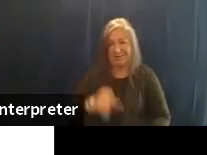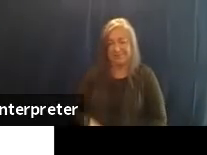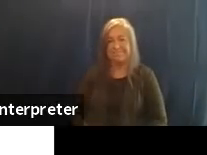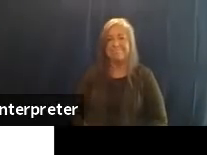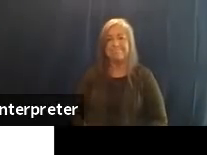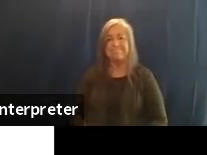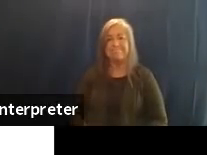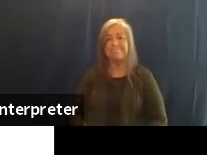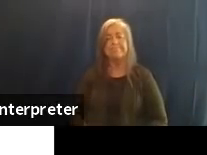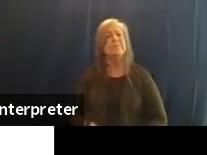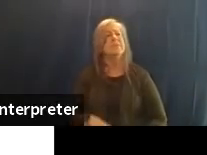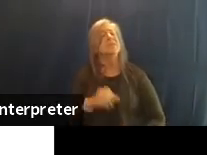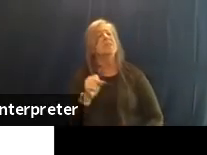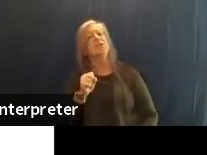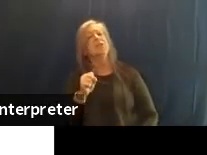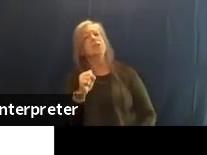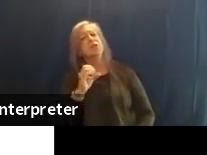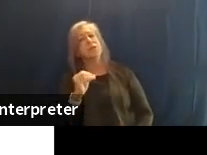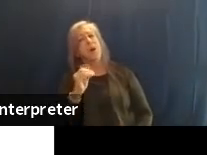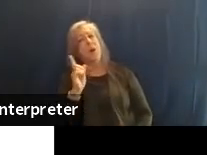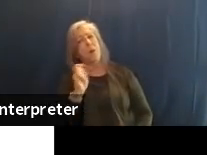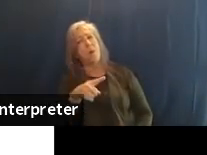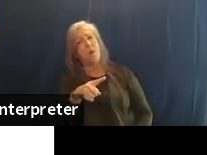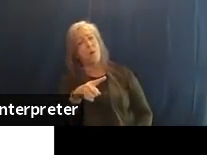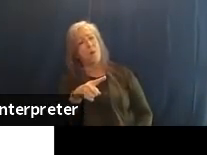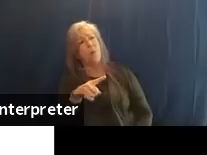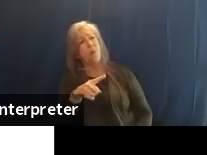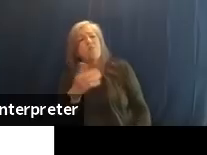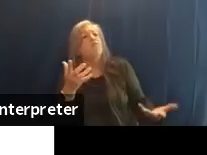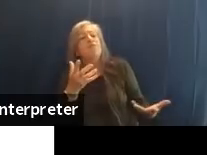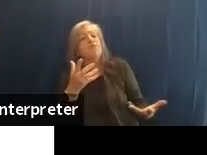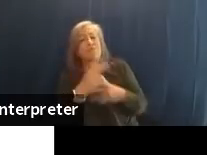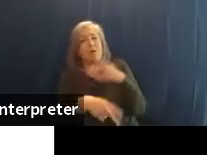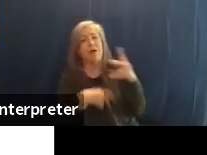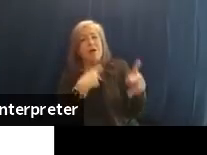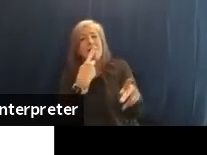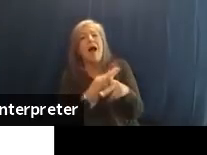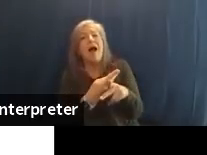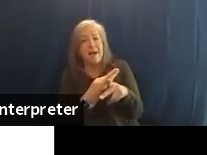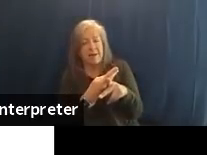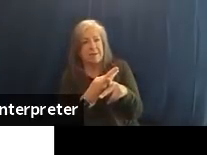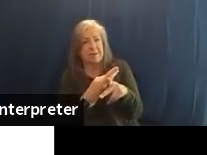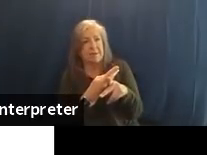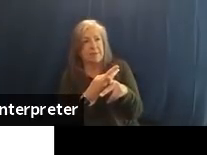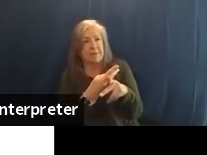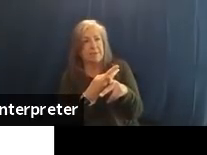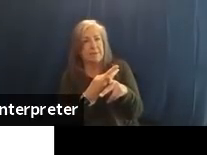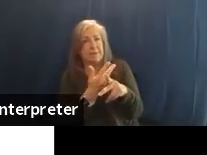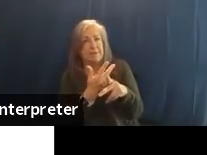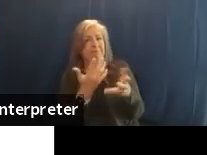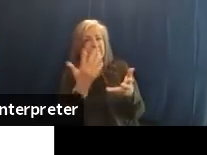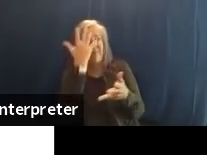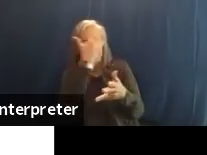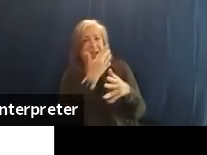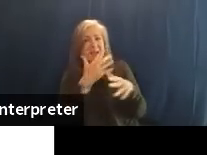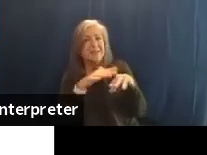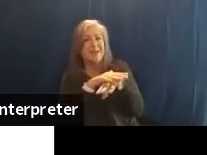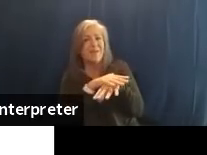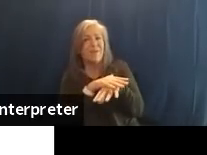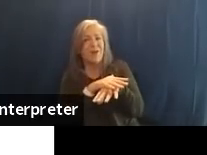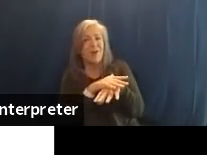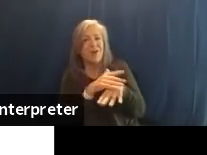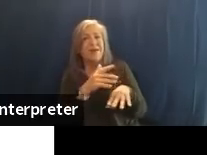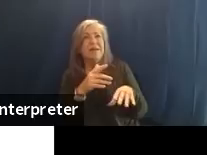So what type of face coverings are approved for like staff who are working